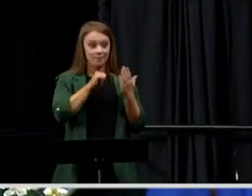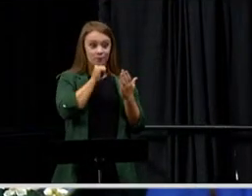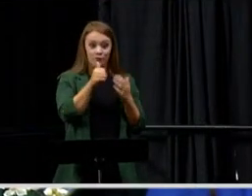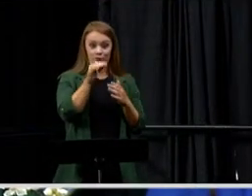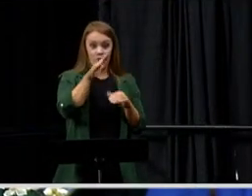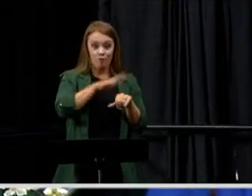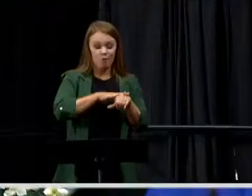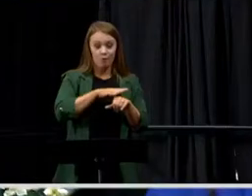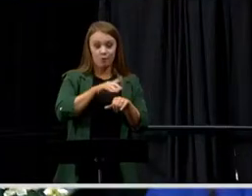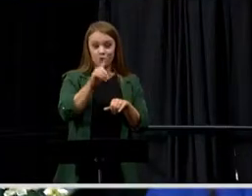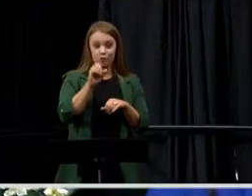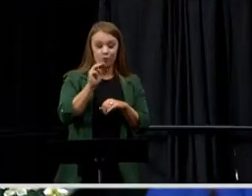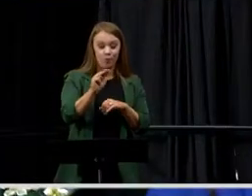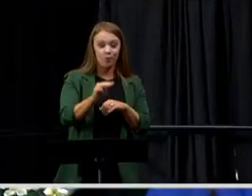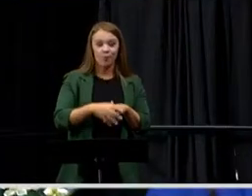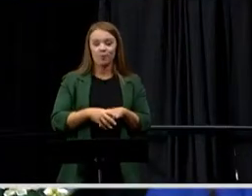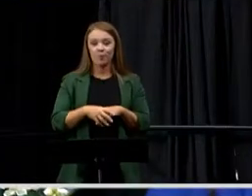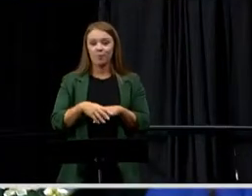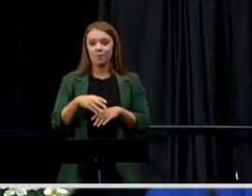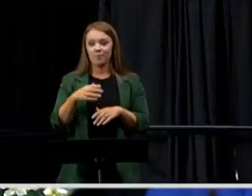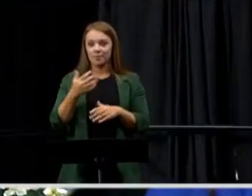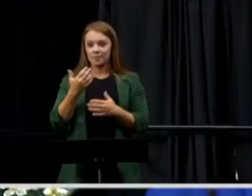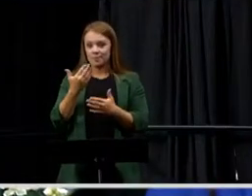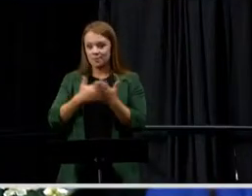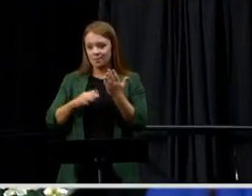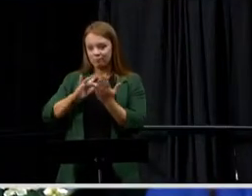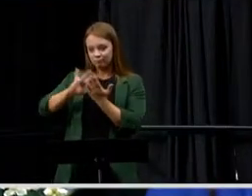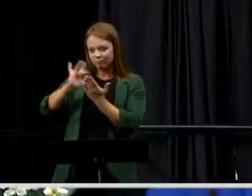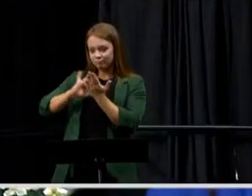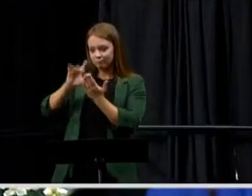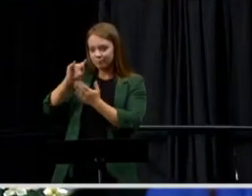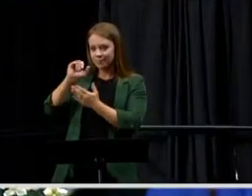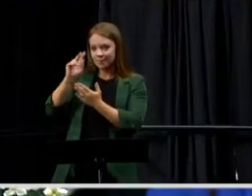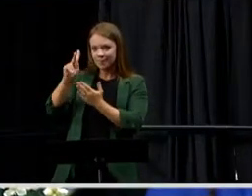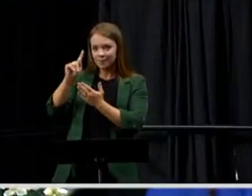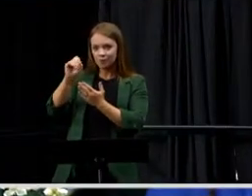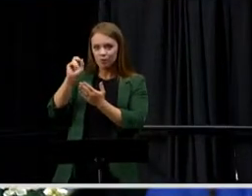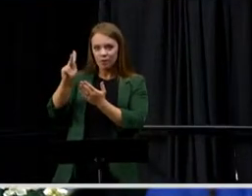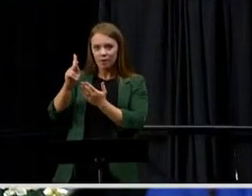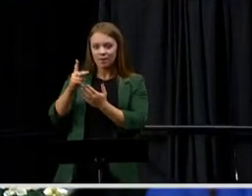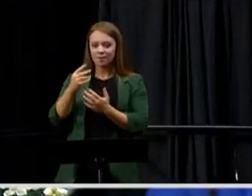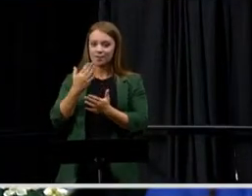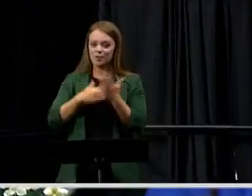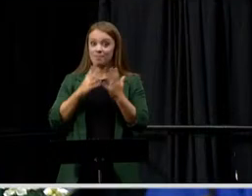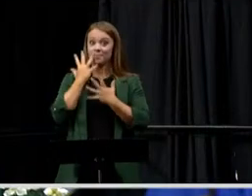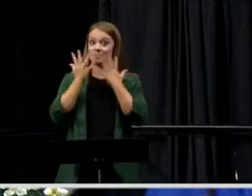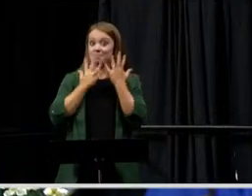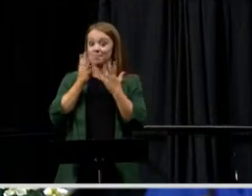on TikTok, and others had those embarrassing moments where the mic wasn't turned off.